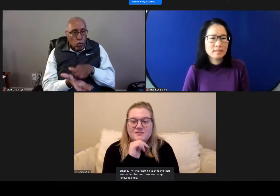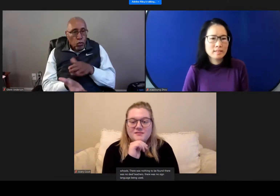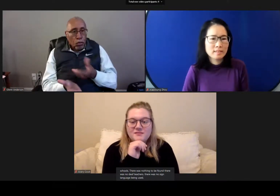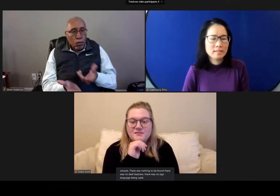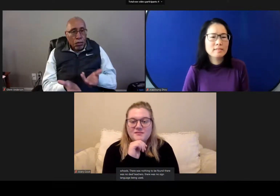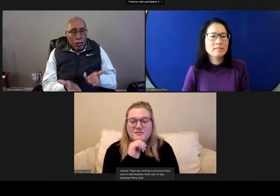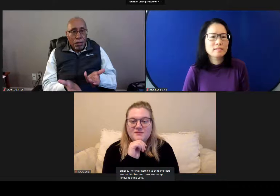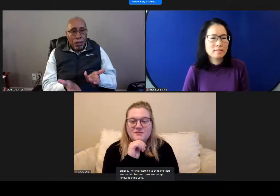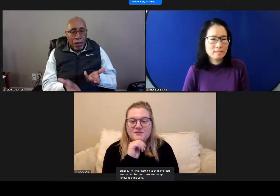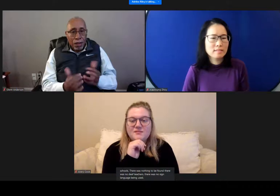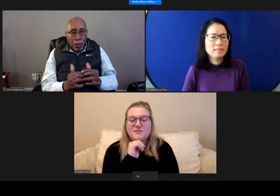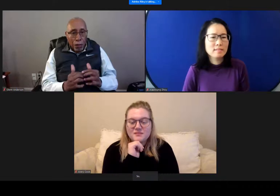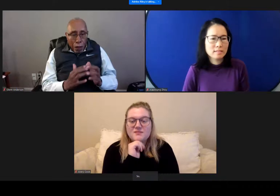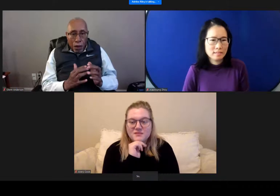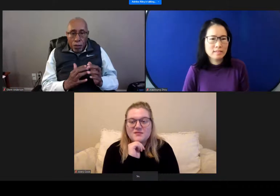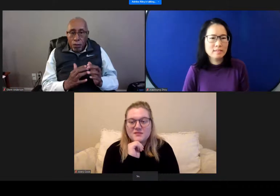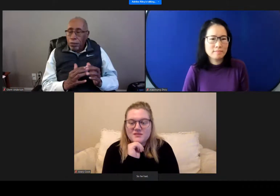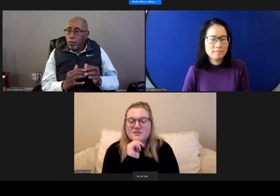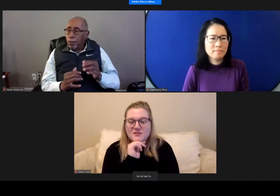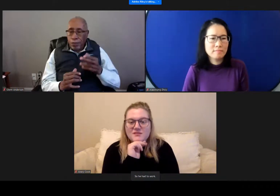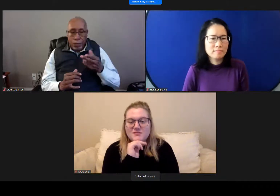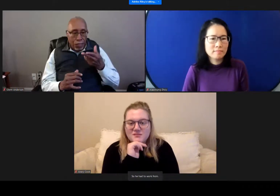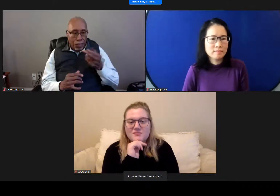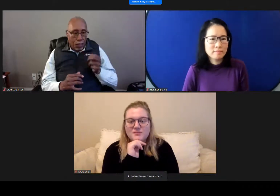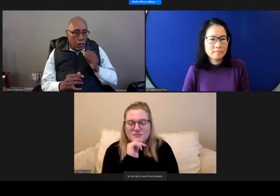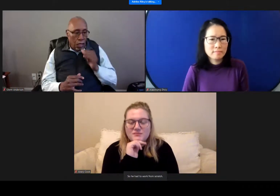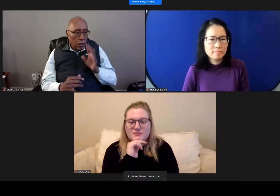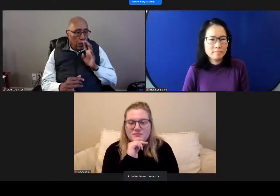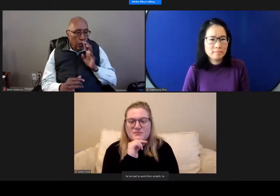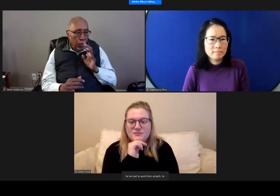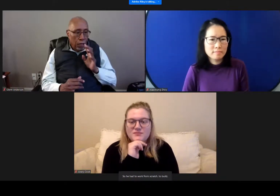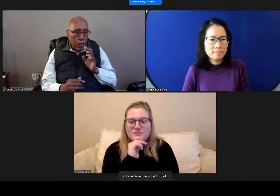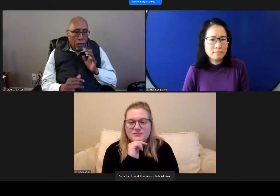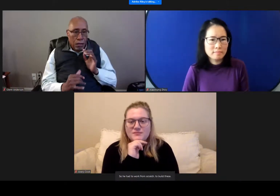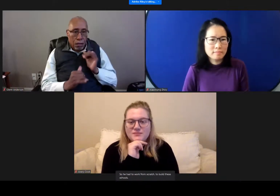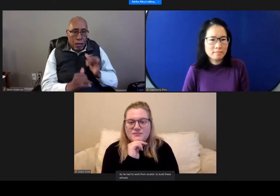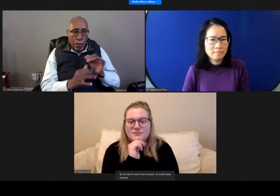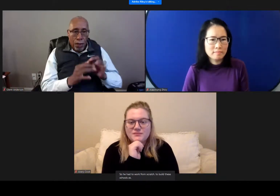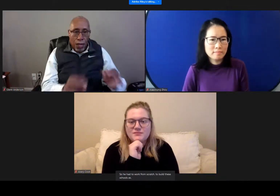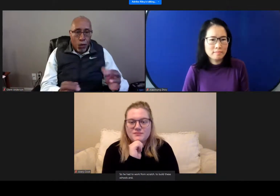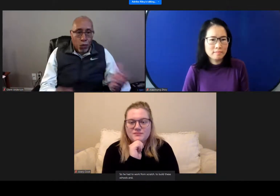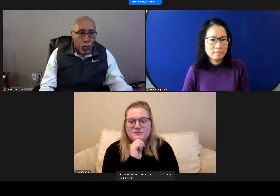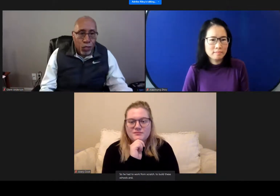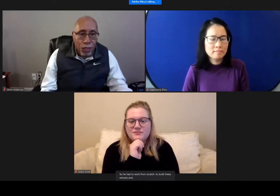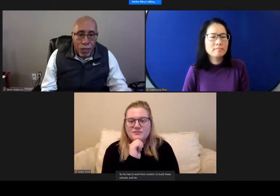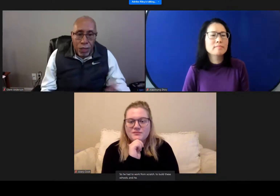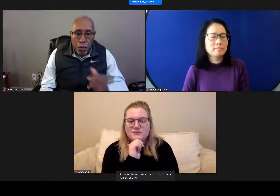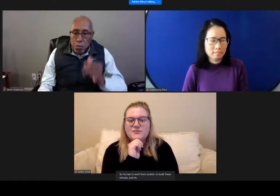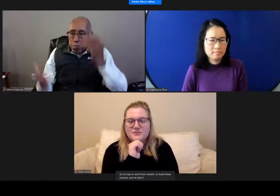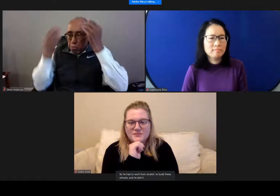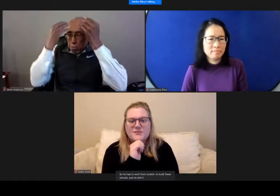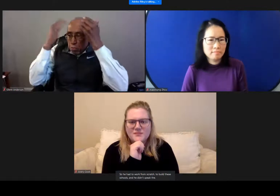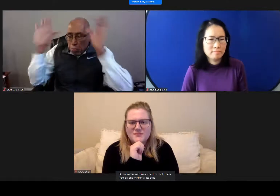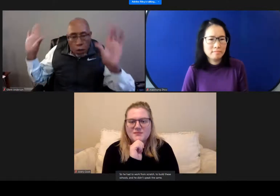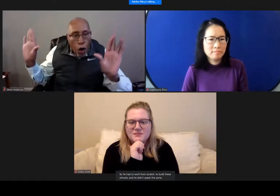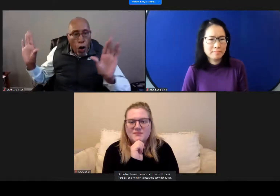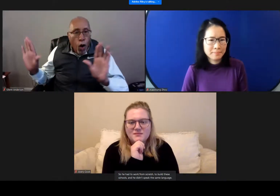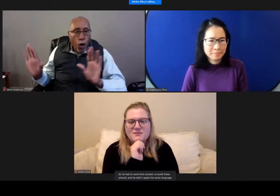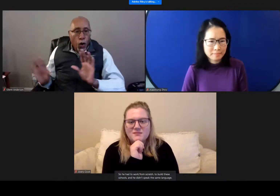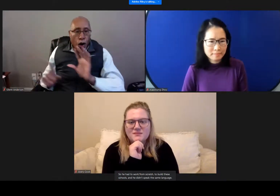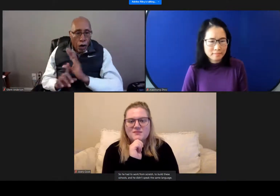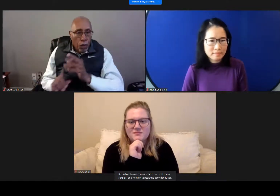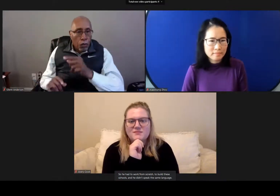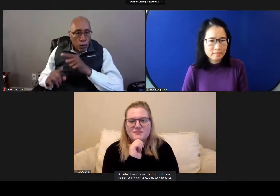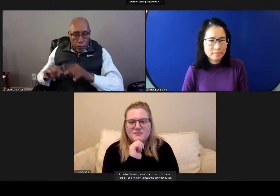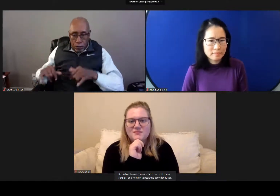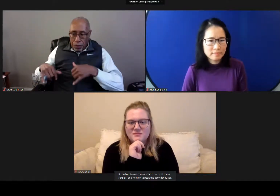used. So he had to work from scratch to build these schools, and he didn't speak the same language